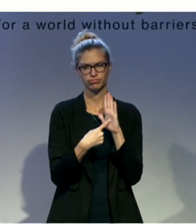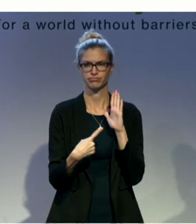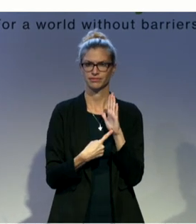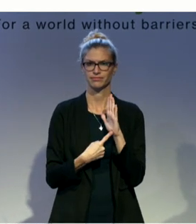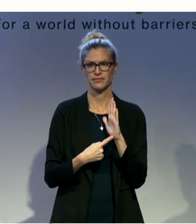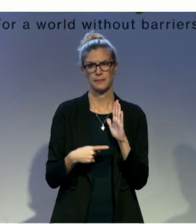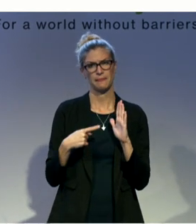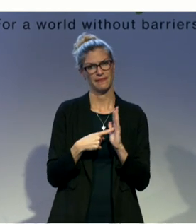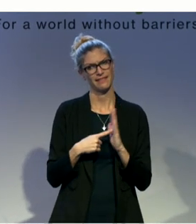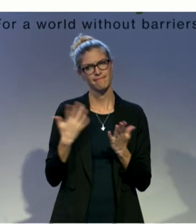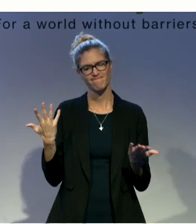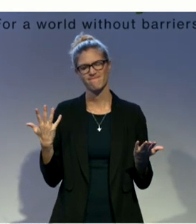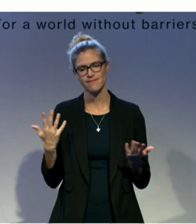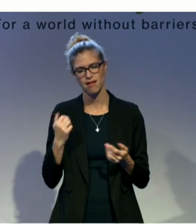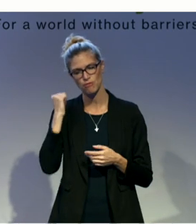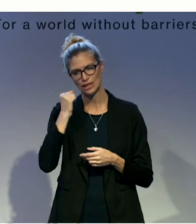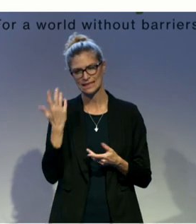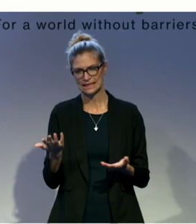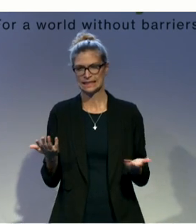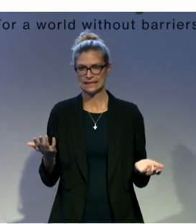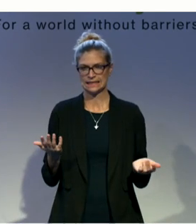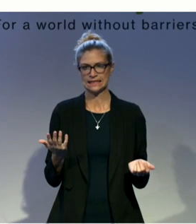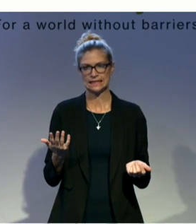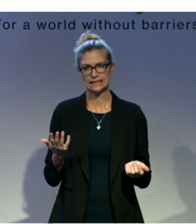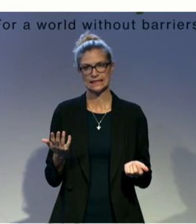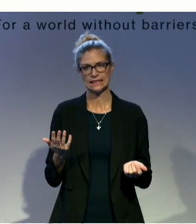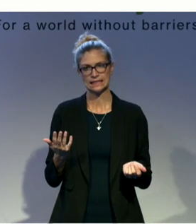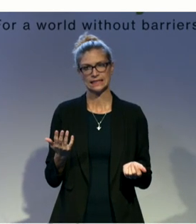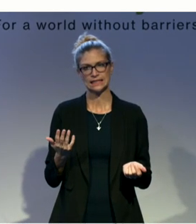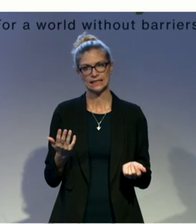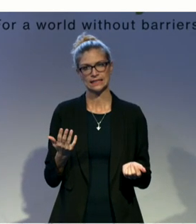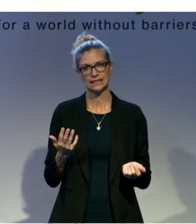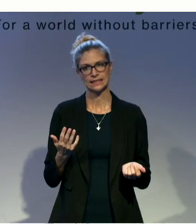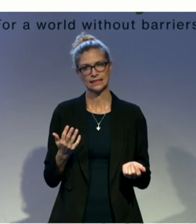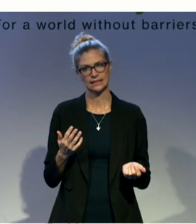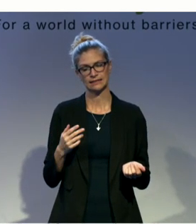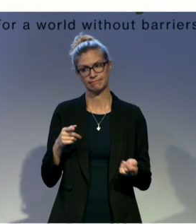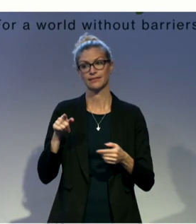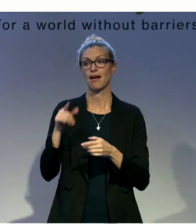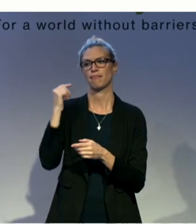Herzegovina, then it can be said it is an innovation.